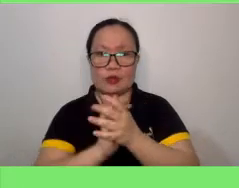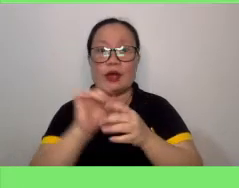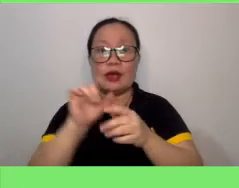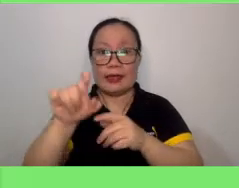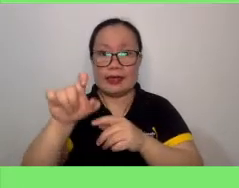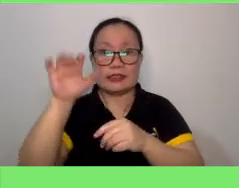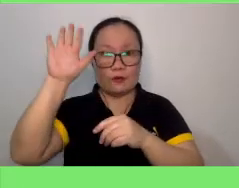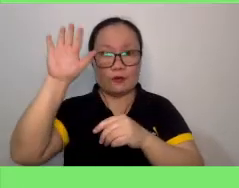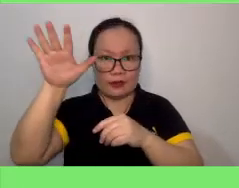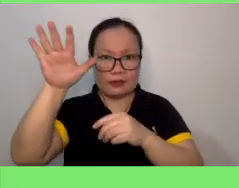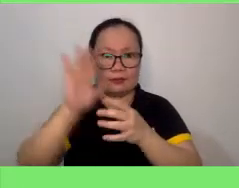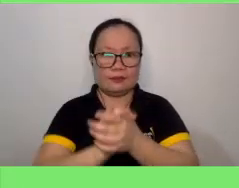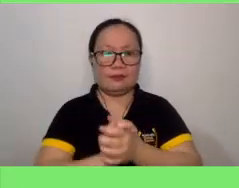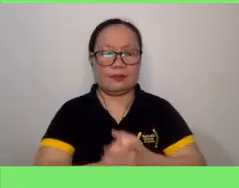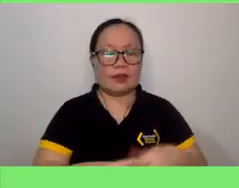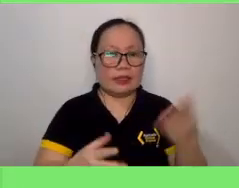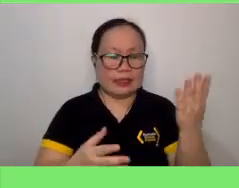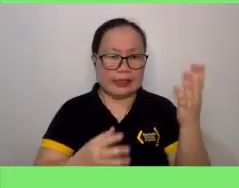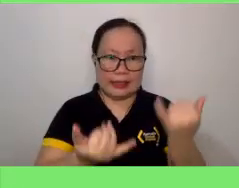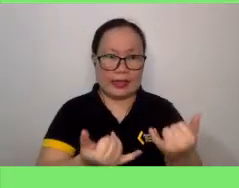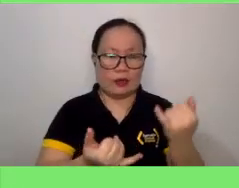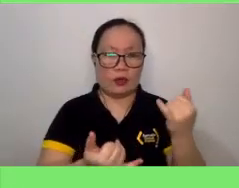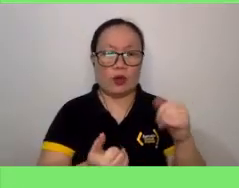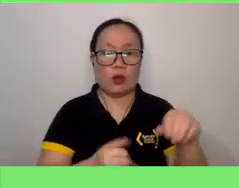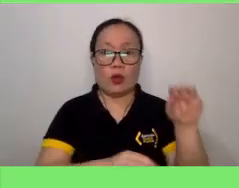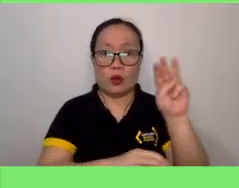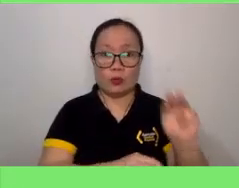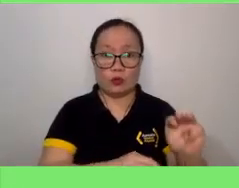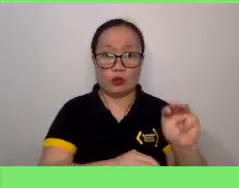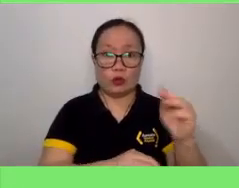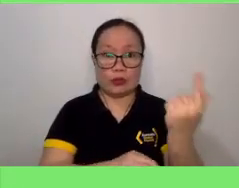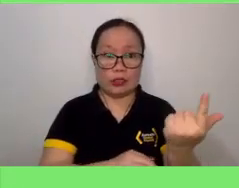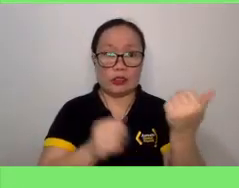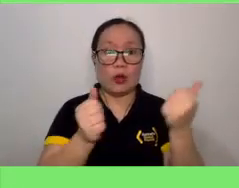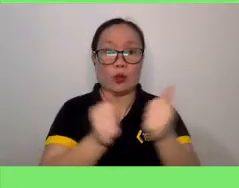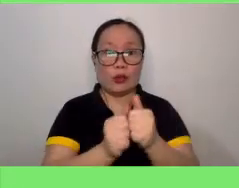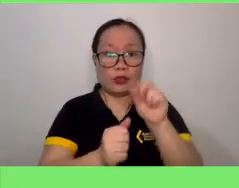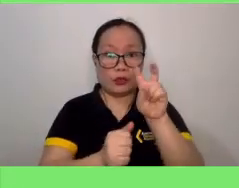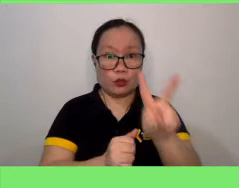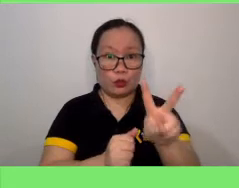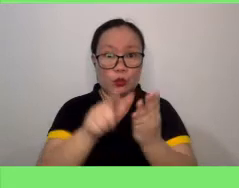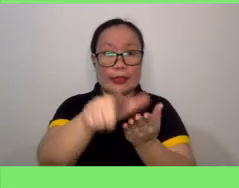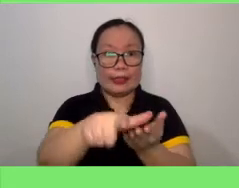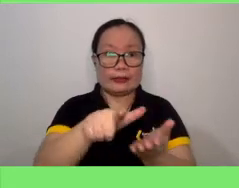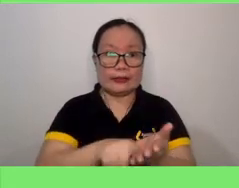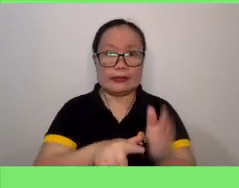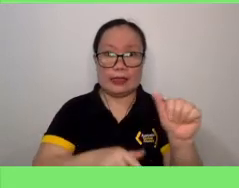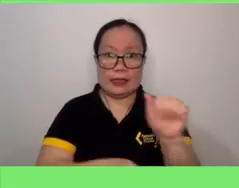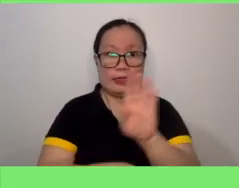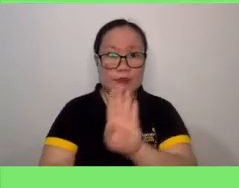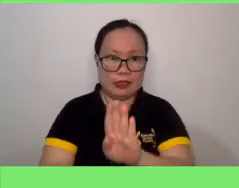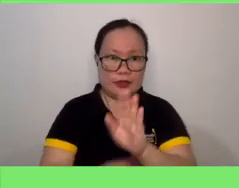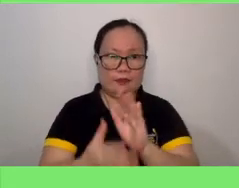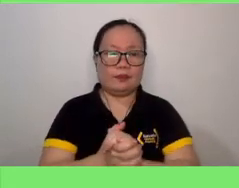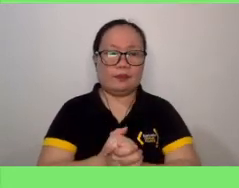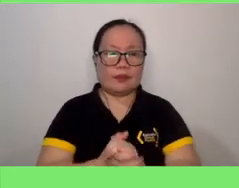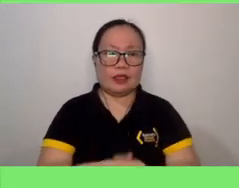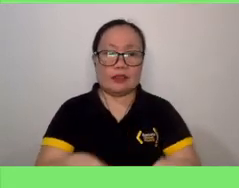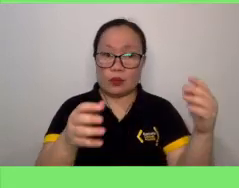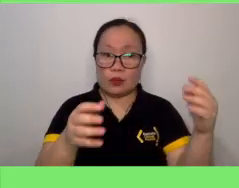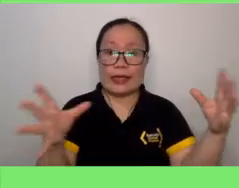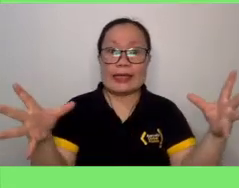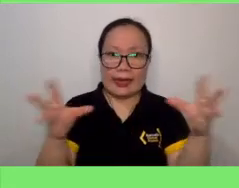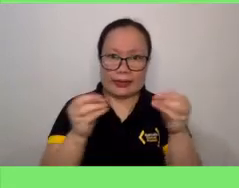here monomials with two variables. So, dalawa na po ang variables natin dito. So, all you have to do is to